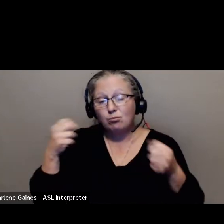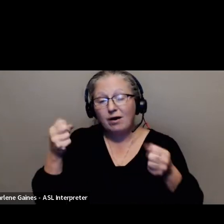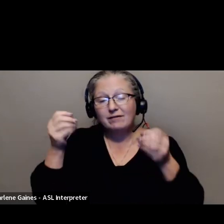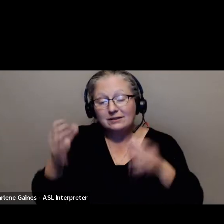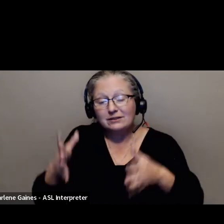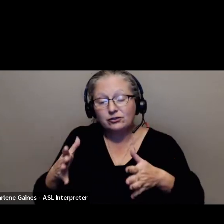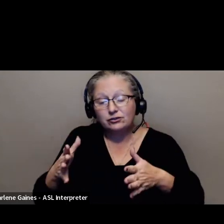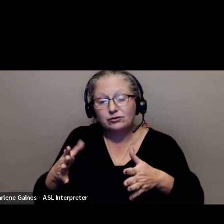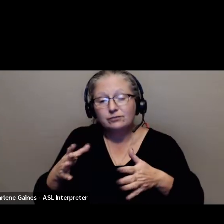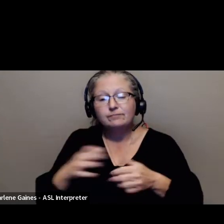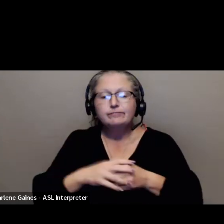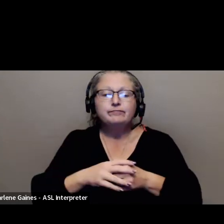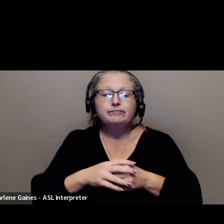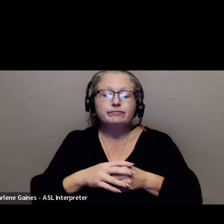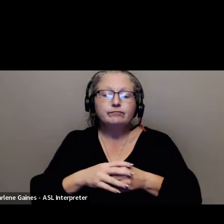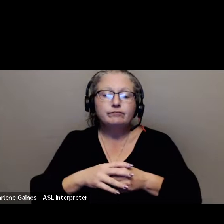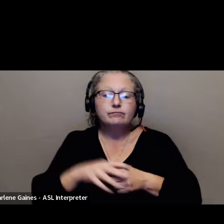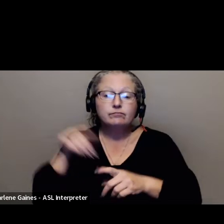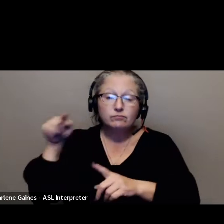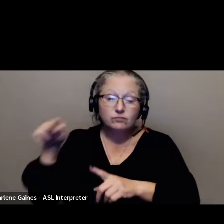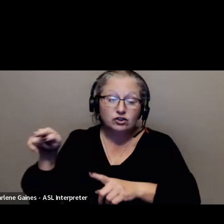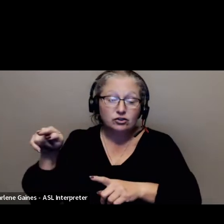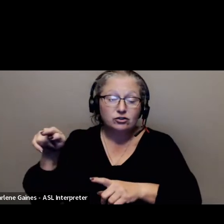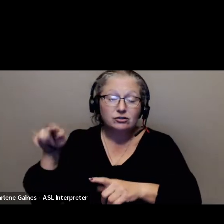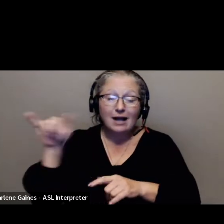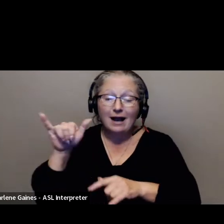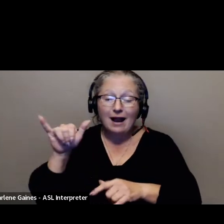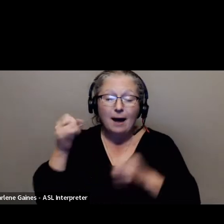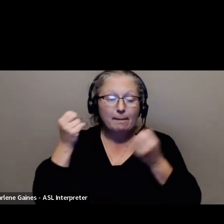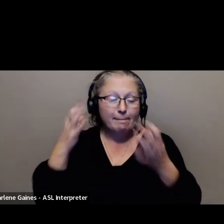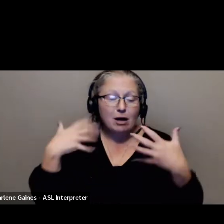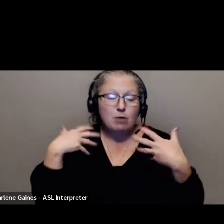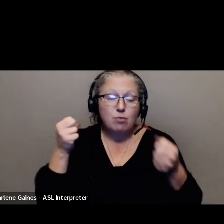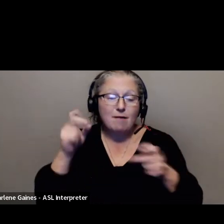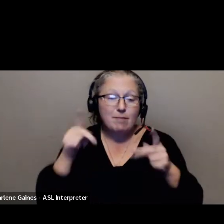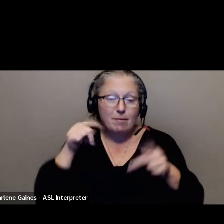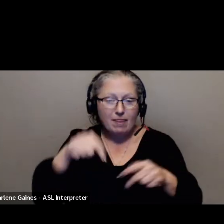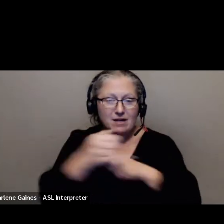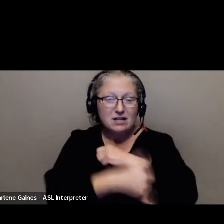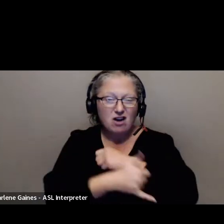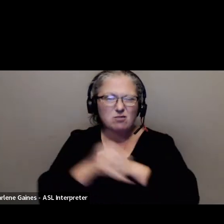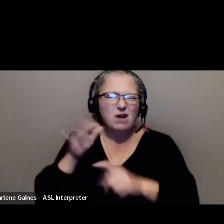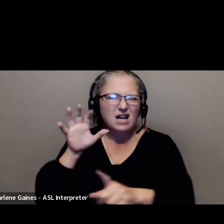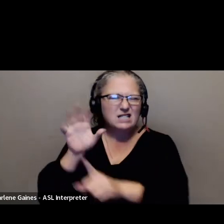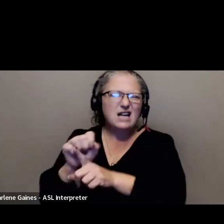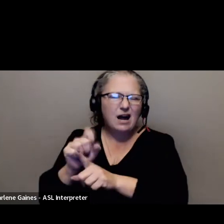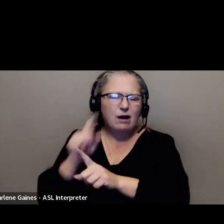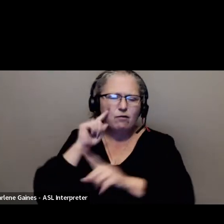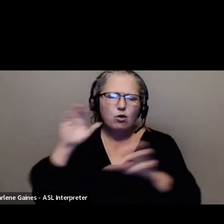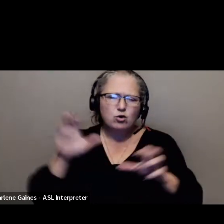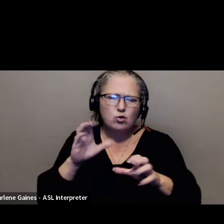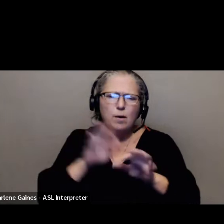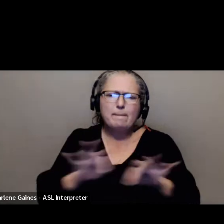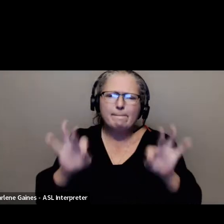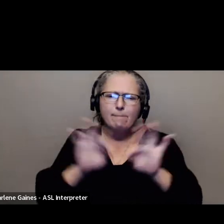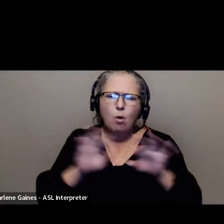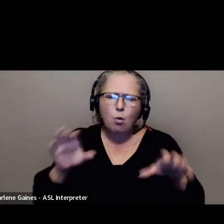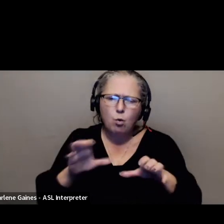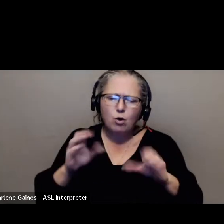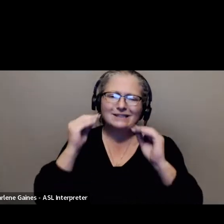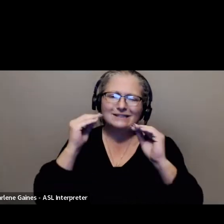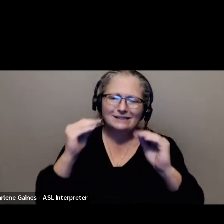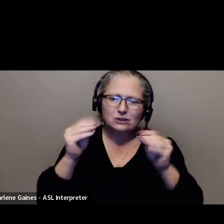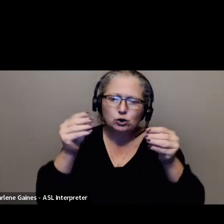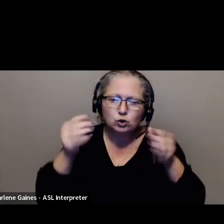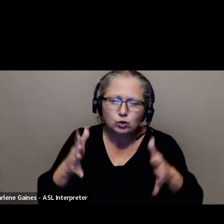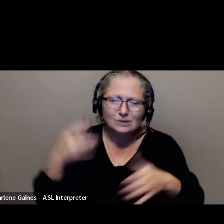is. She, just like many brave people in this country, are being attacked for doing the really important work of teaching our